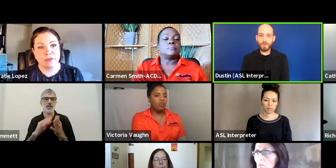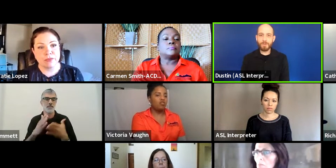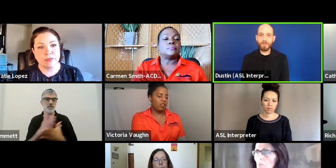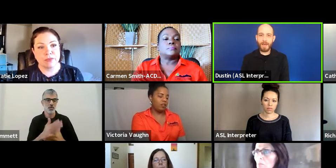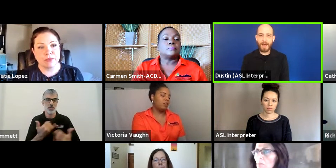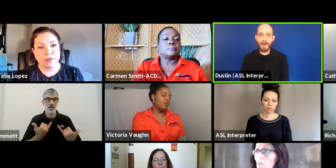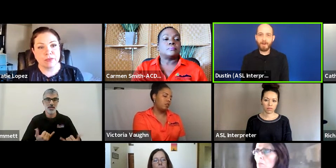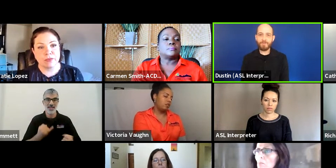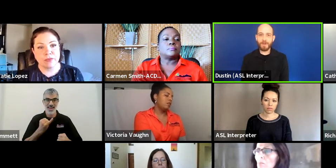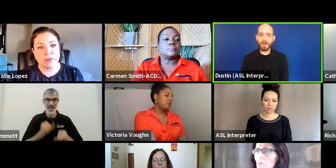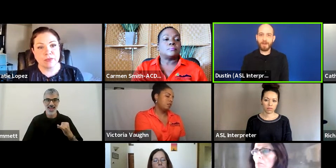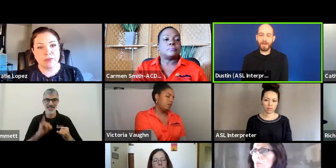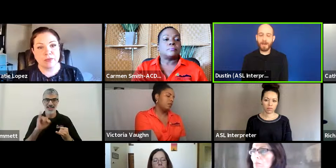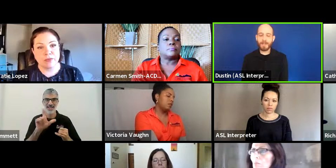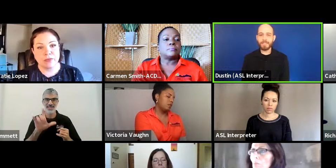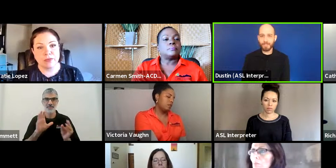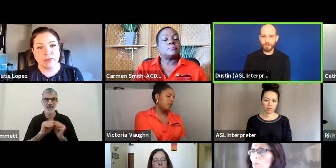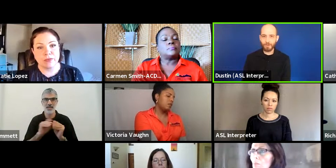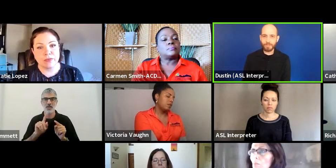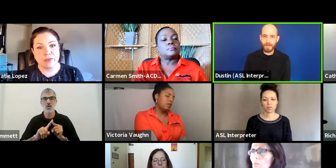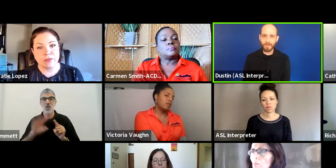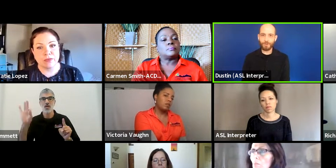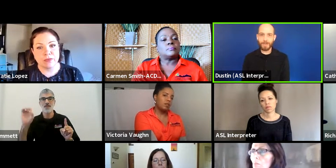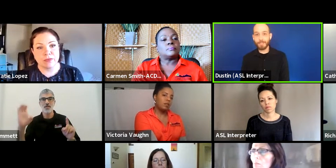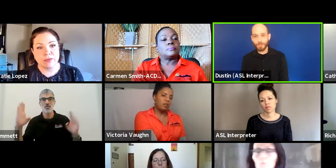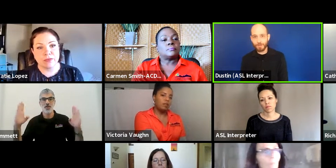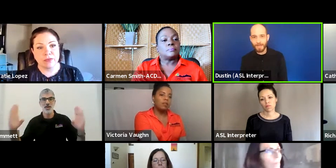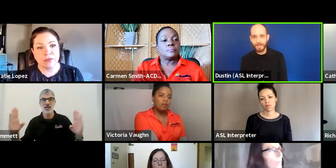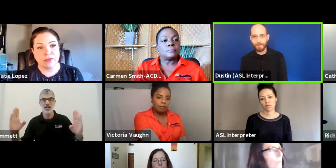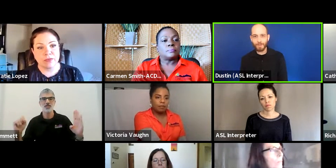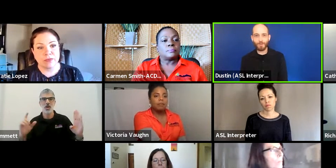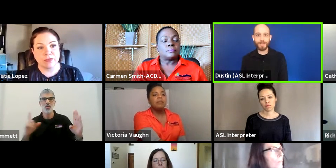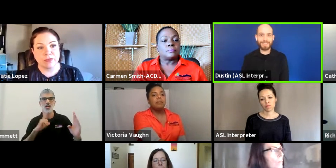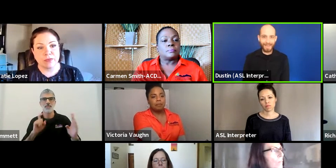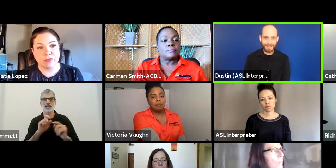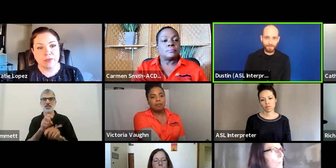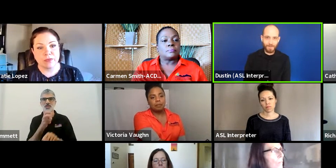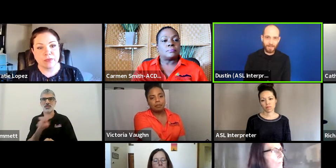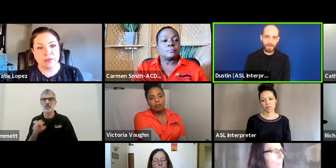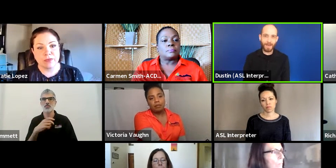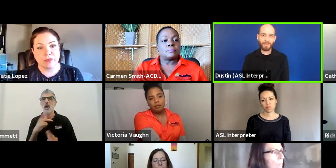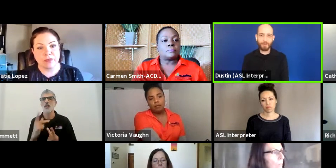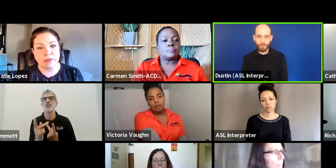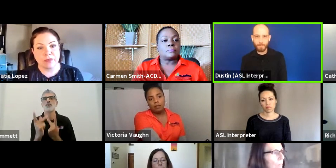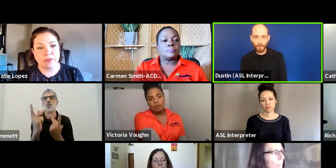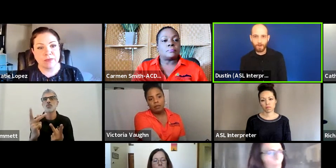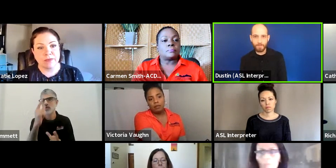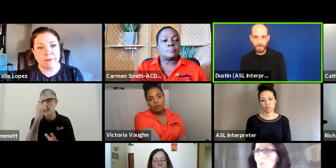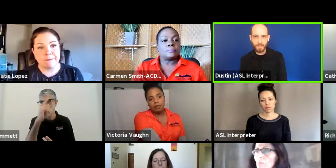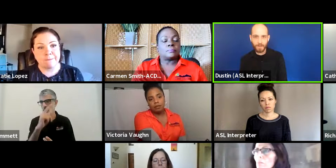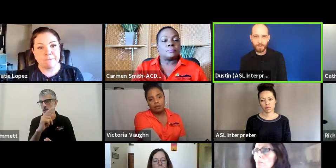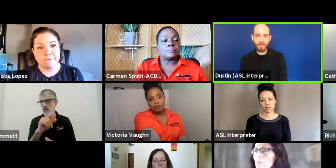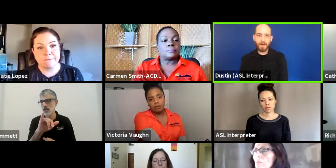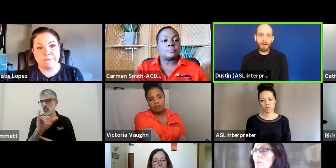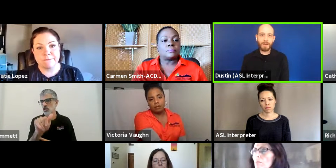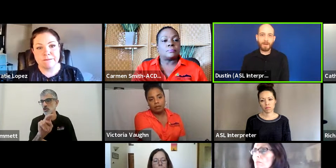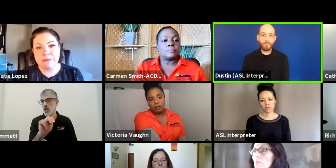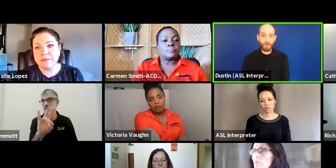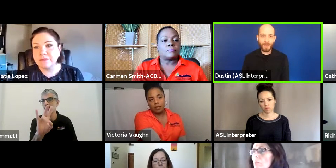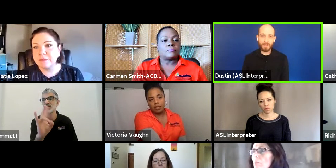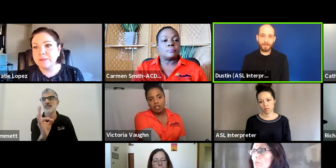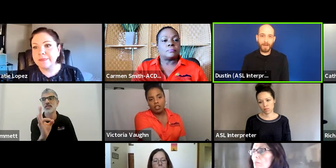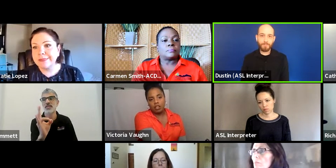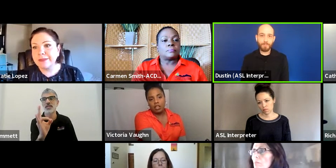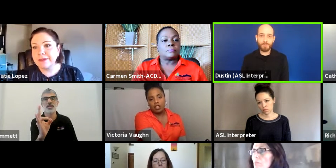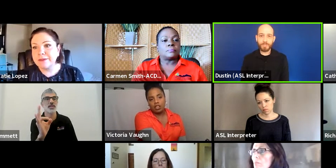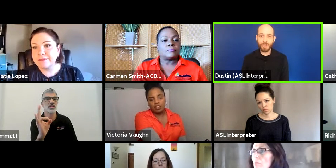And we will have an additional date, a transition meeting between today's meeting and the February meeting.